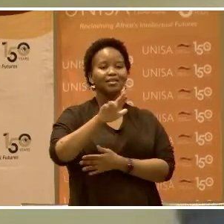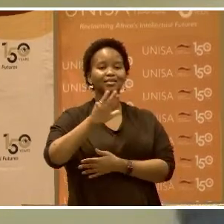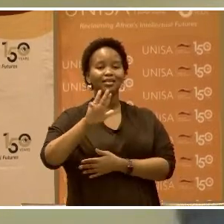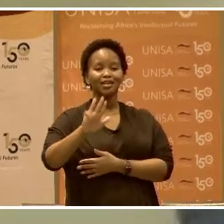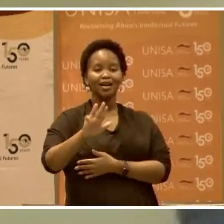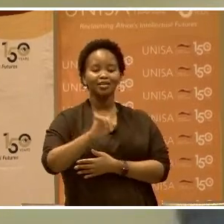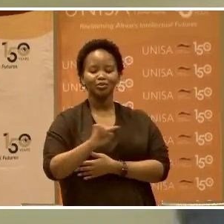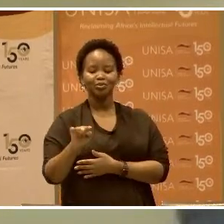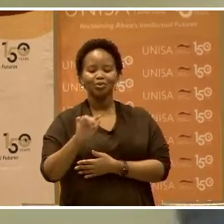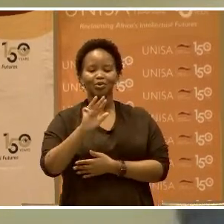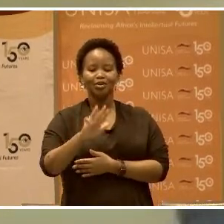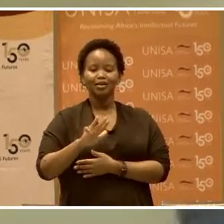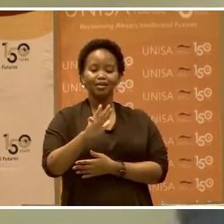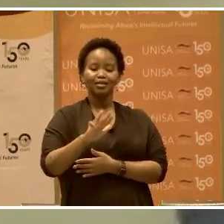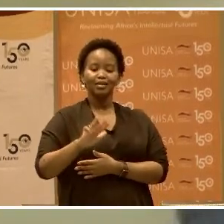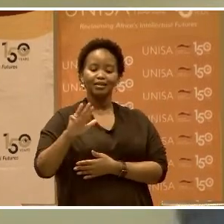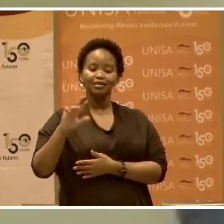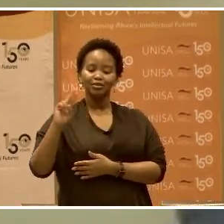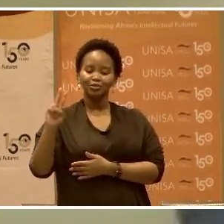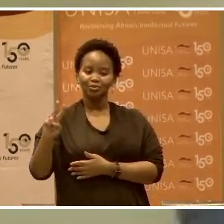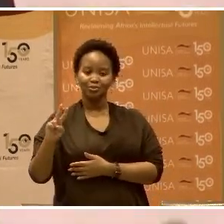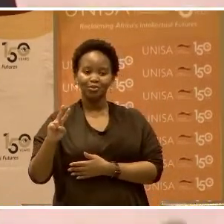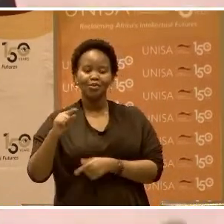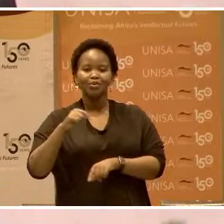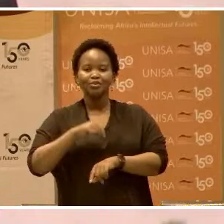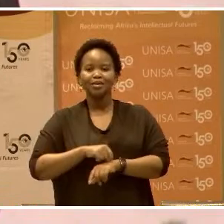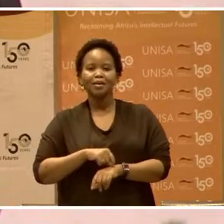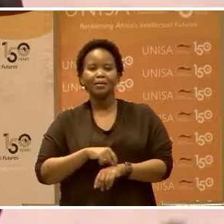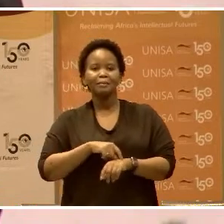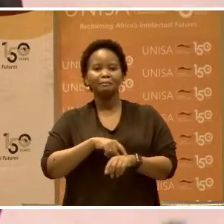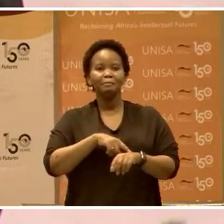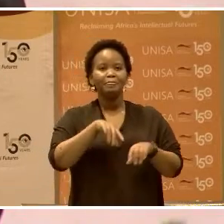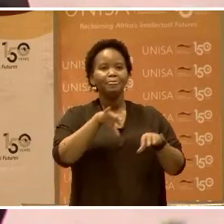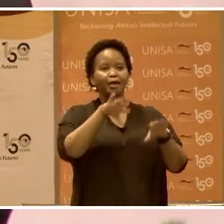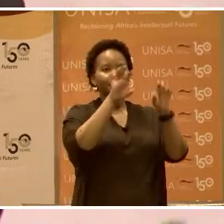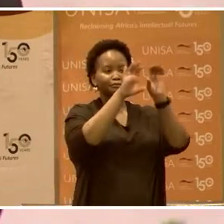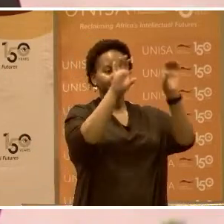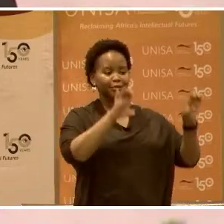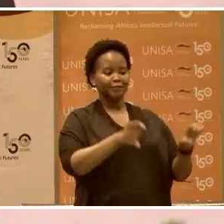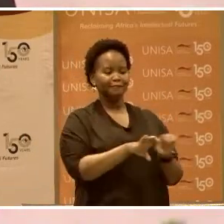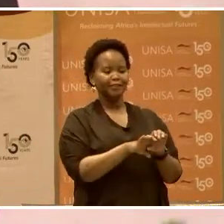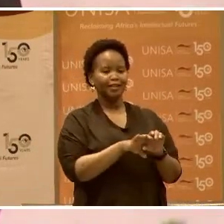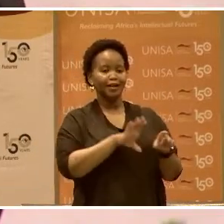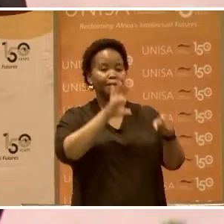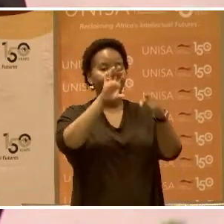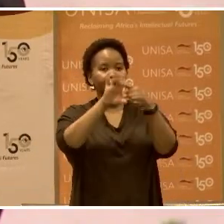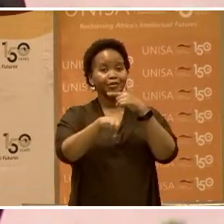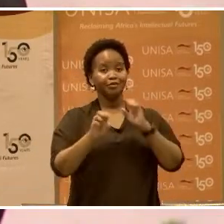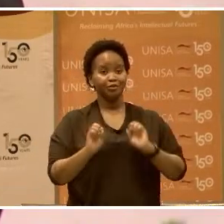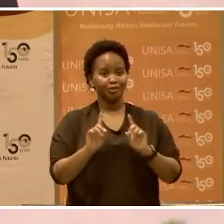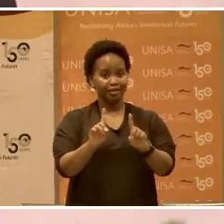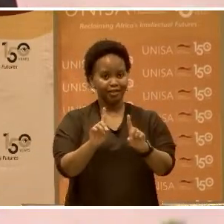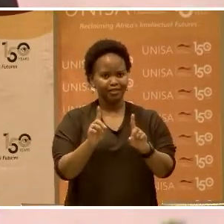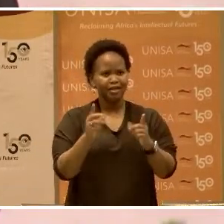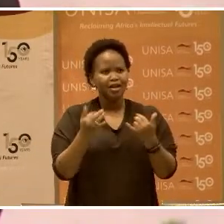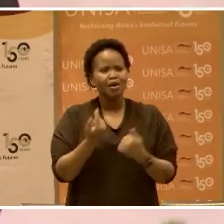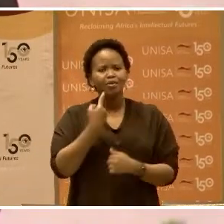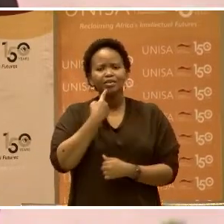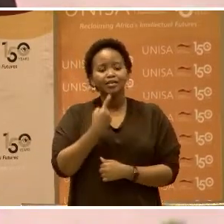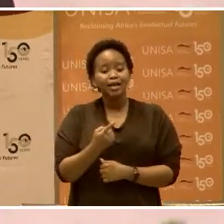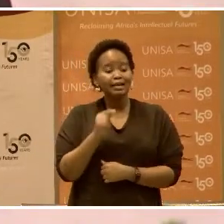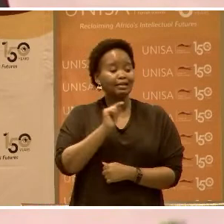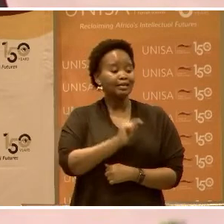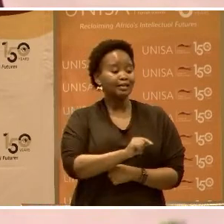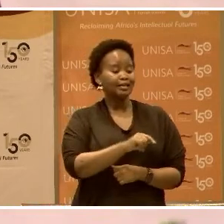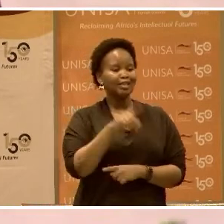he obtained a National Certificate in Education, which qualifies him as a professional teacher.